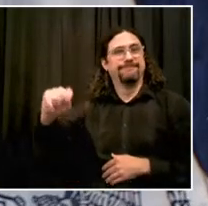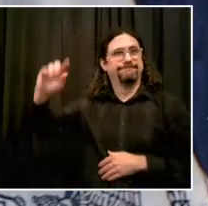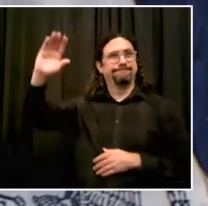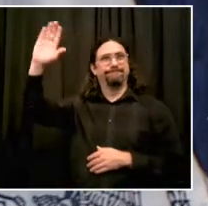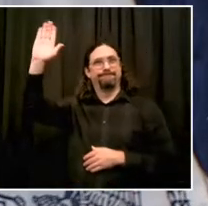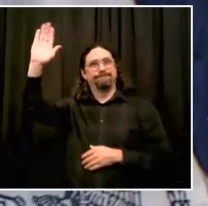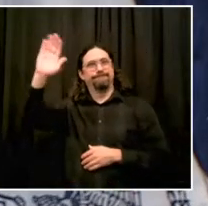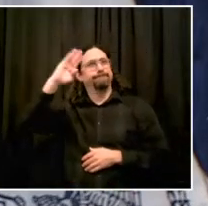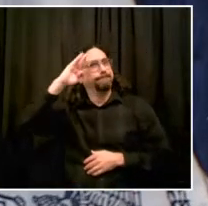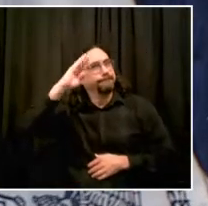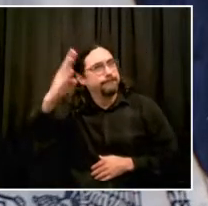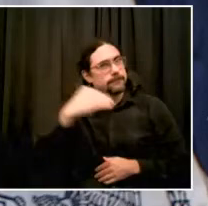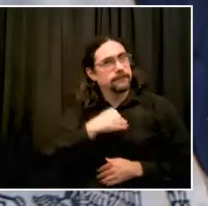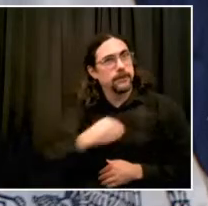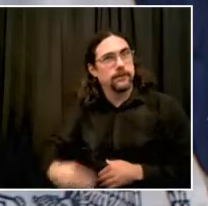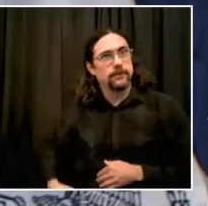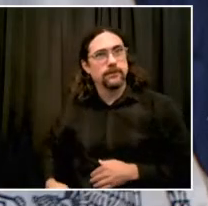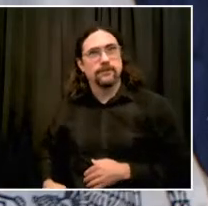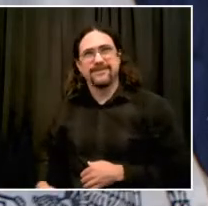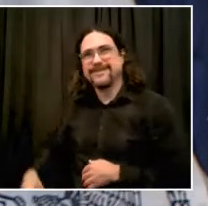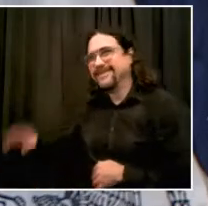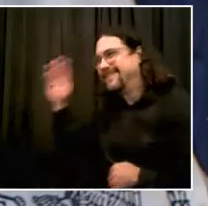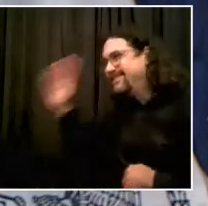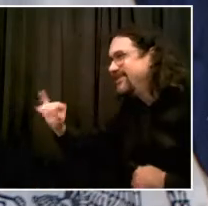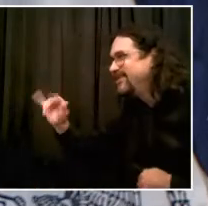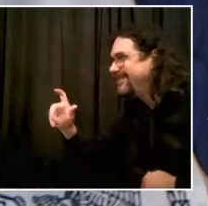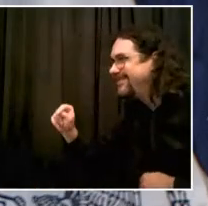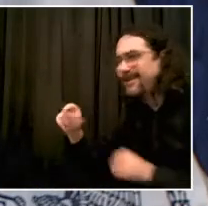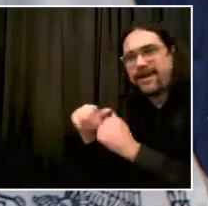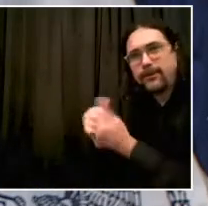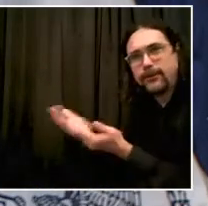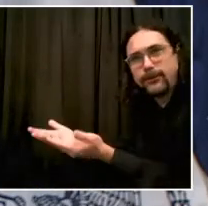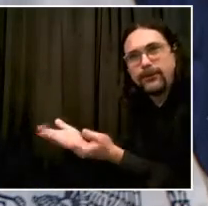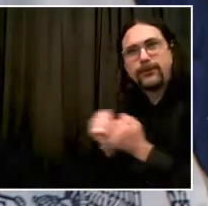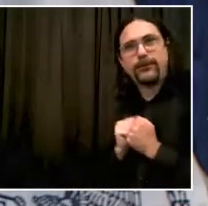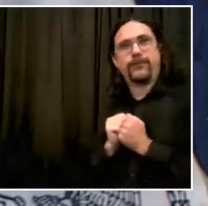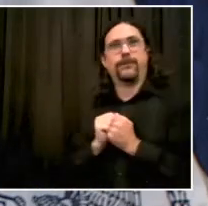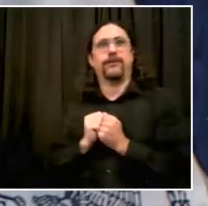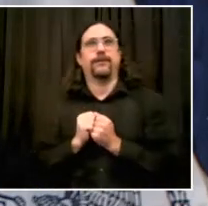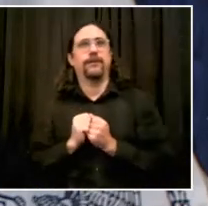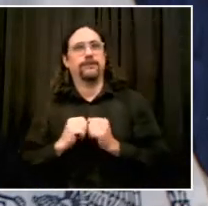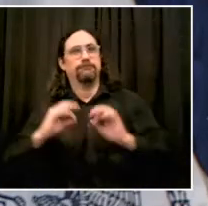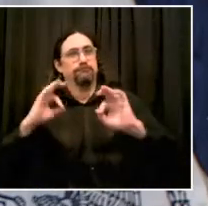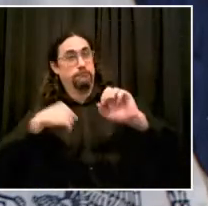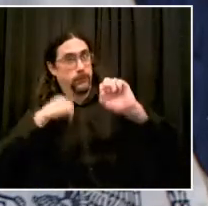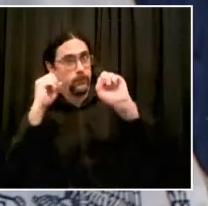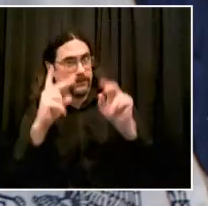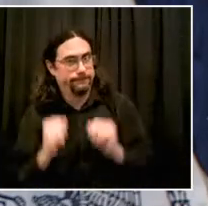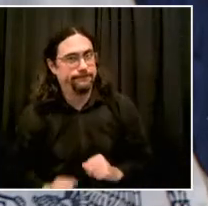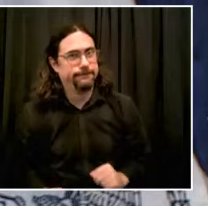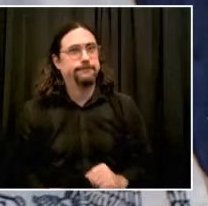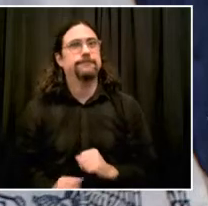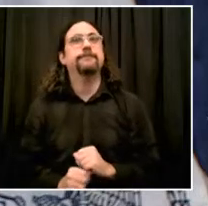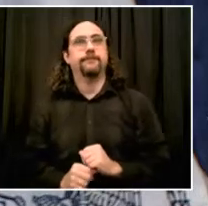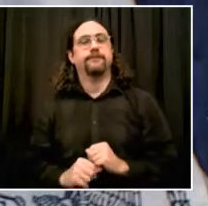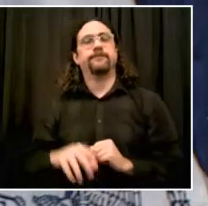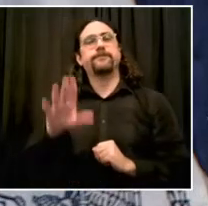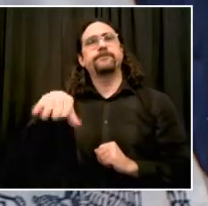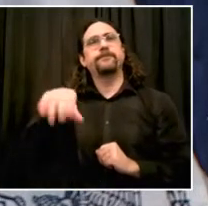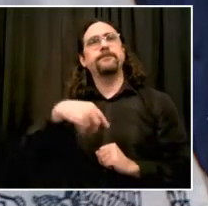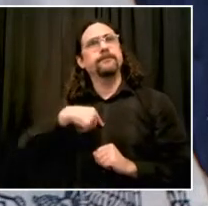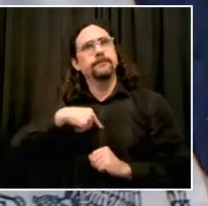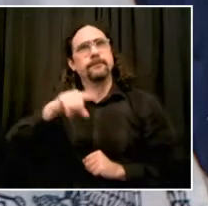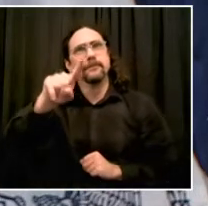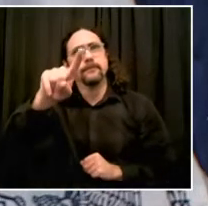to divert a little bit and ask you about the crime statistics that were released yesterday. Given the surge